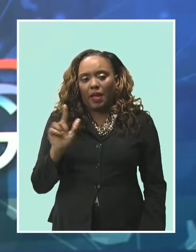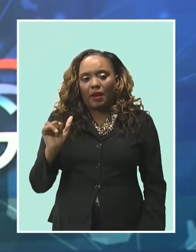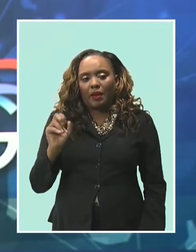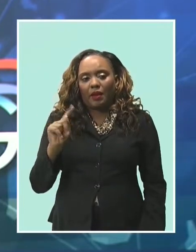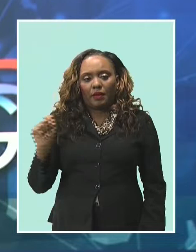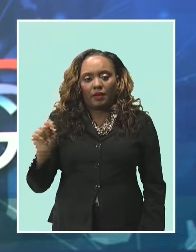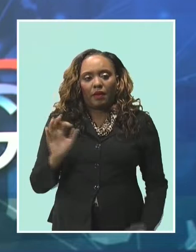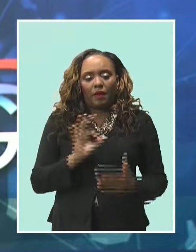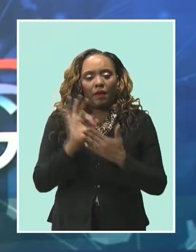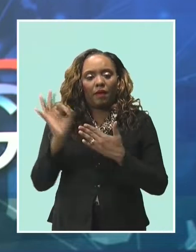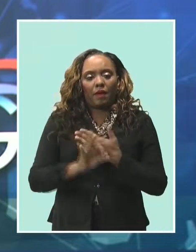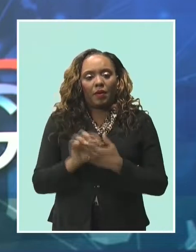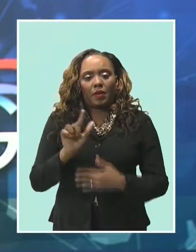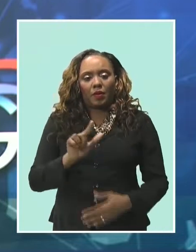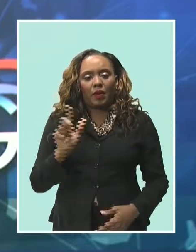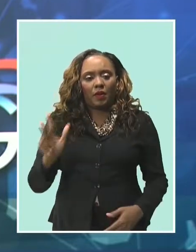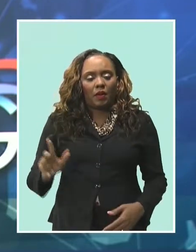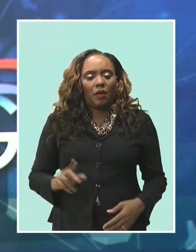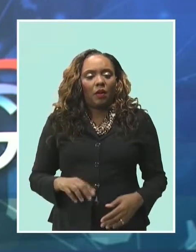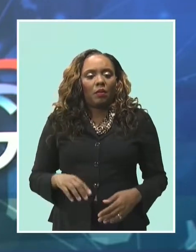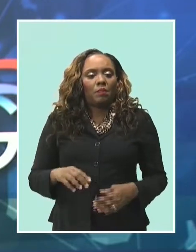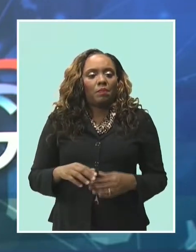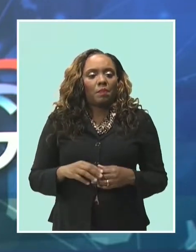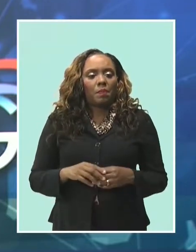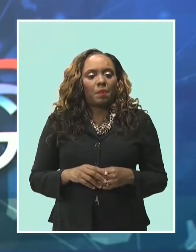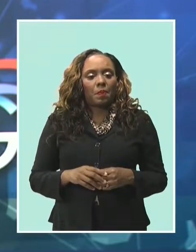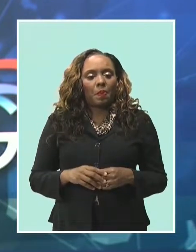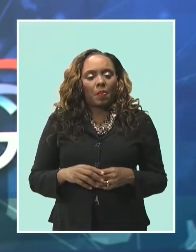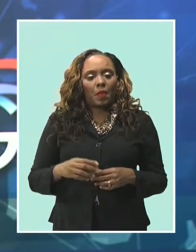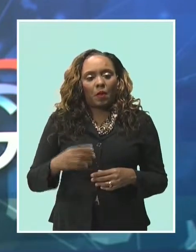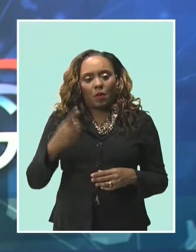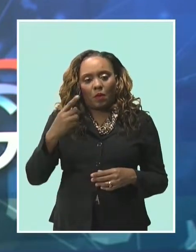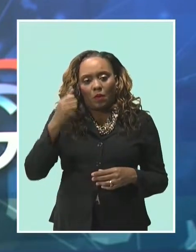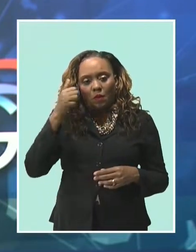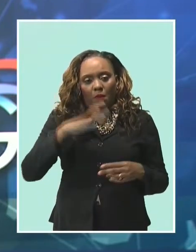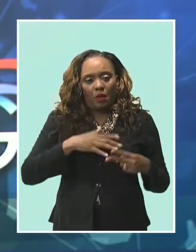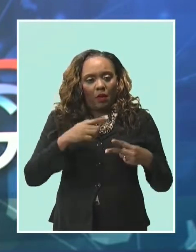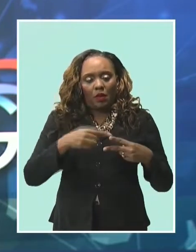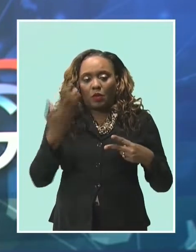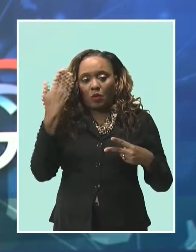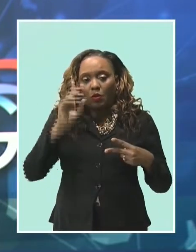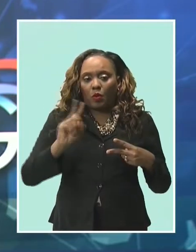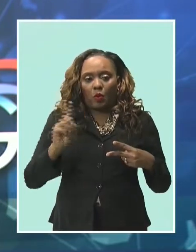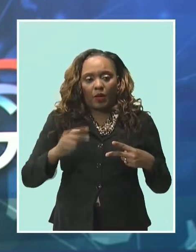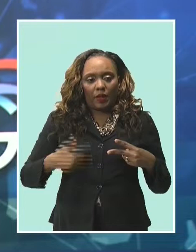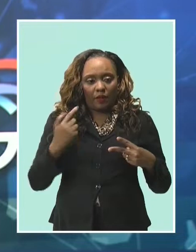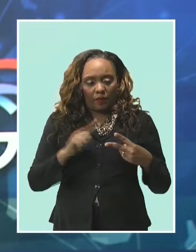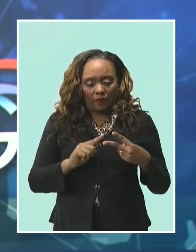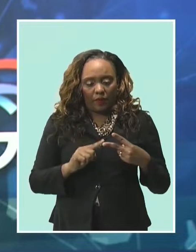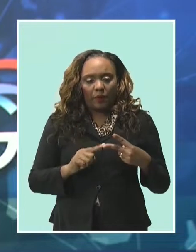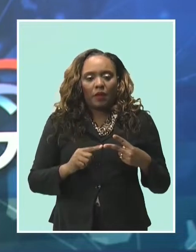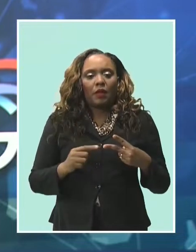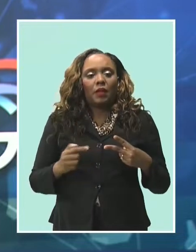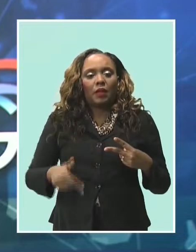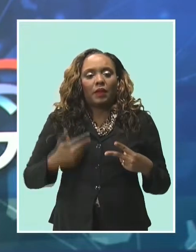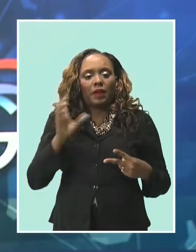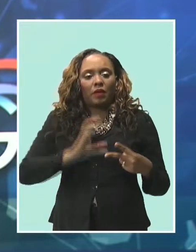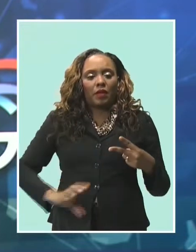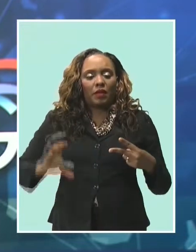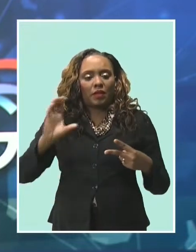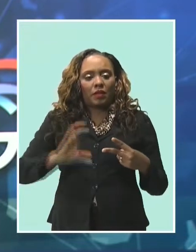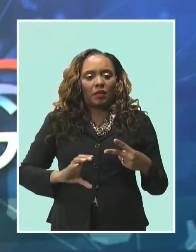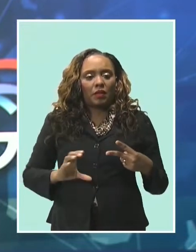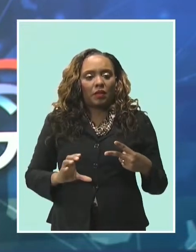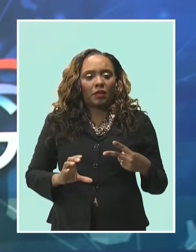23rd. Campbell, of no fixed place of abode, and Aline, of number 1 Eland Grove, Christchurch, appeared before Magistrate Elwood Watts